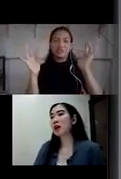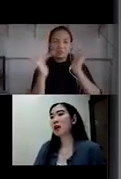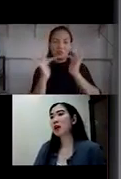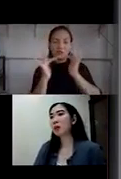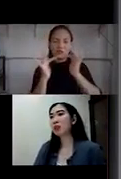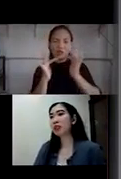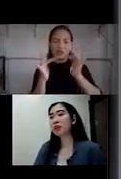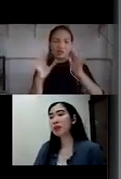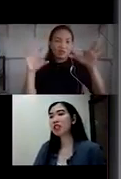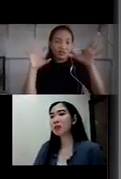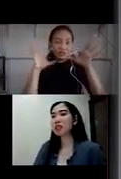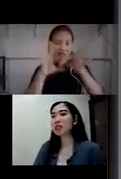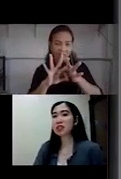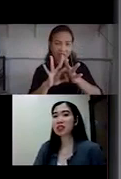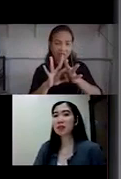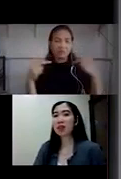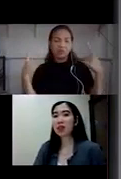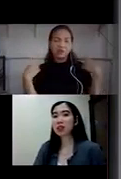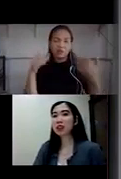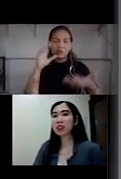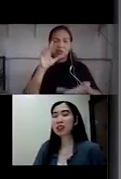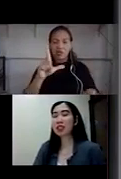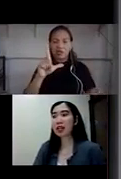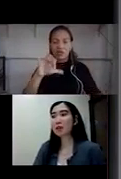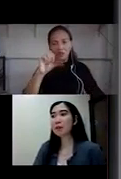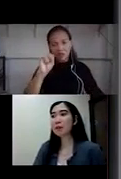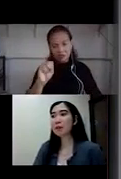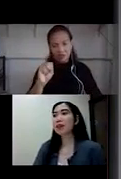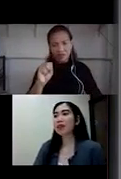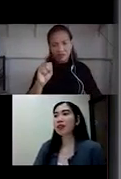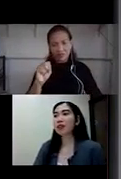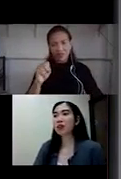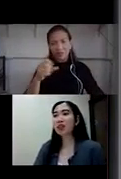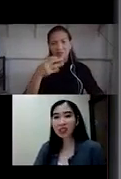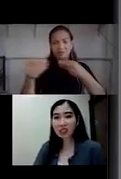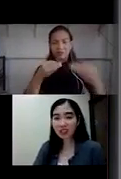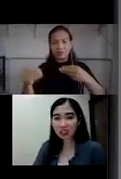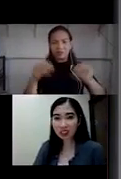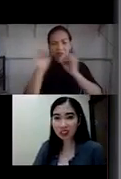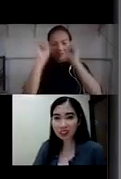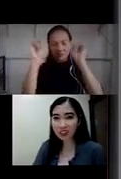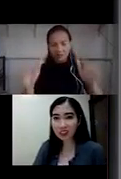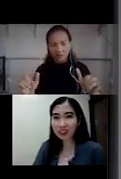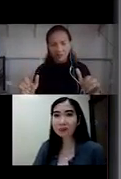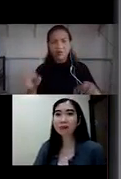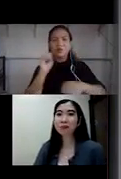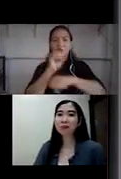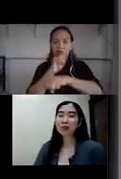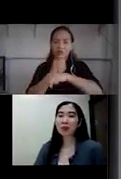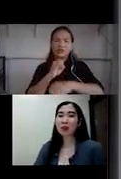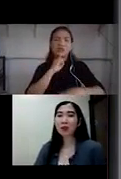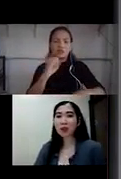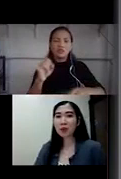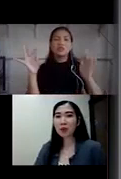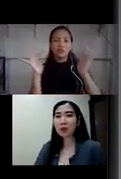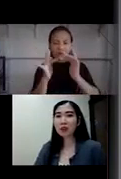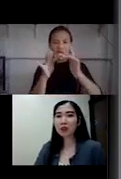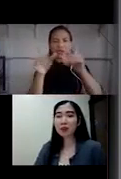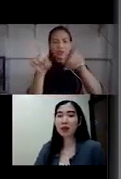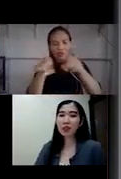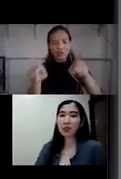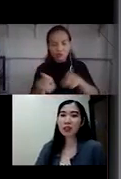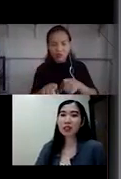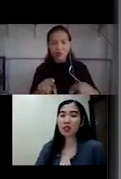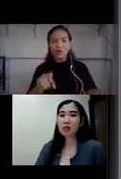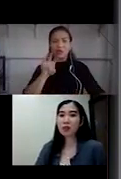mga learning management system tayo na ginagamit. And working is online din. Work from home yung